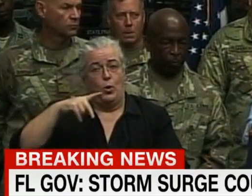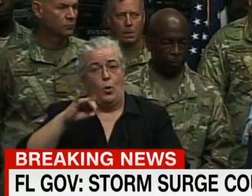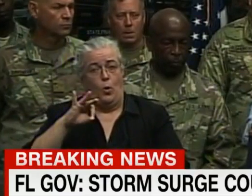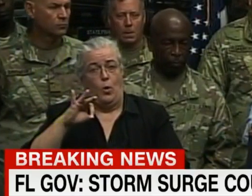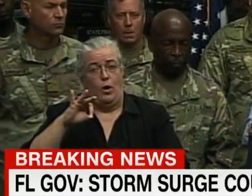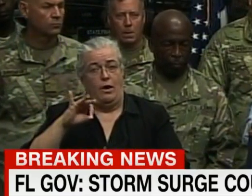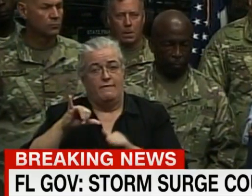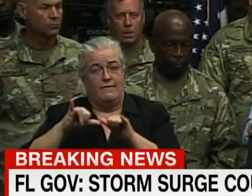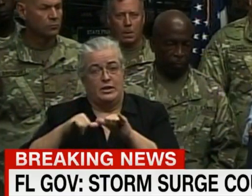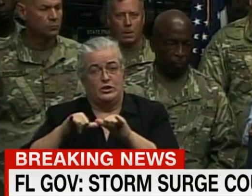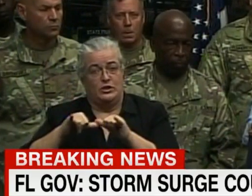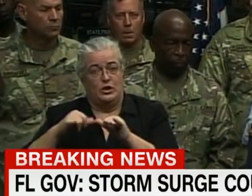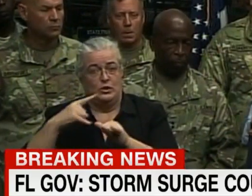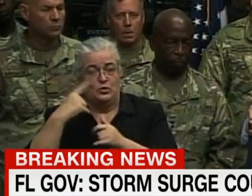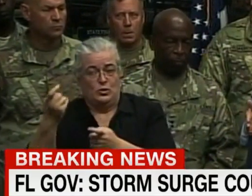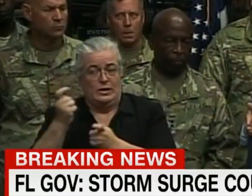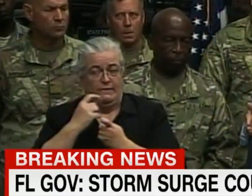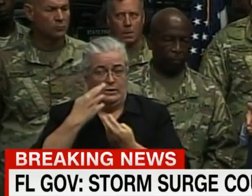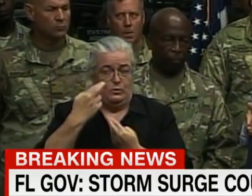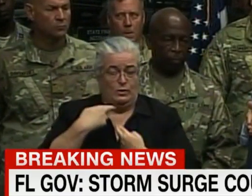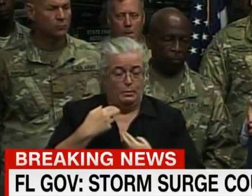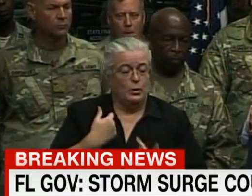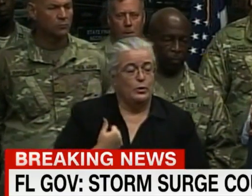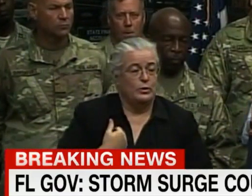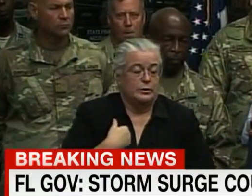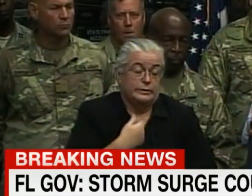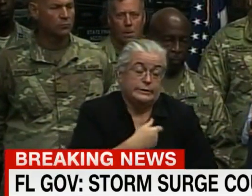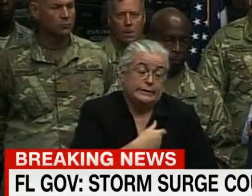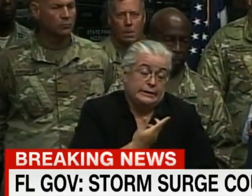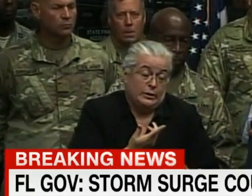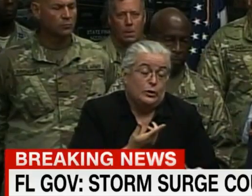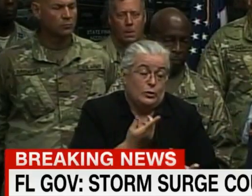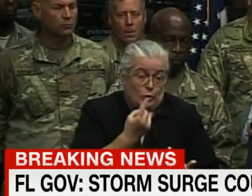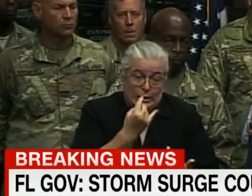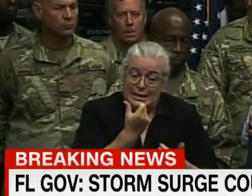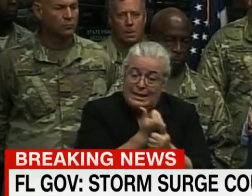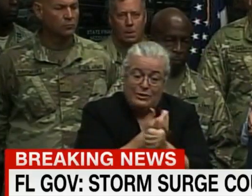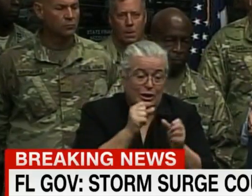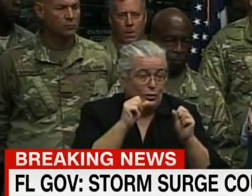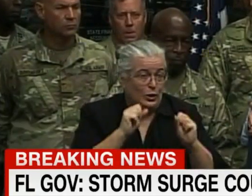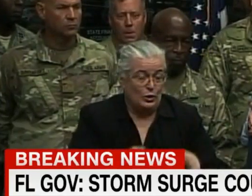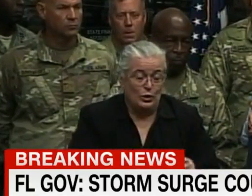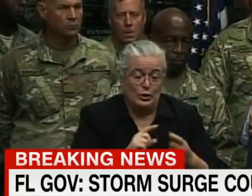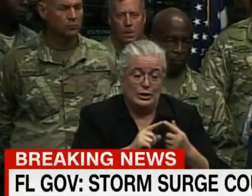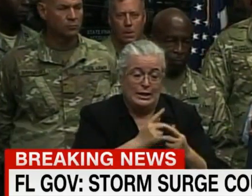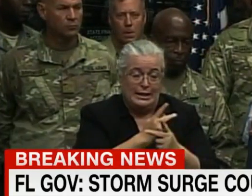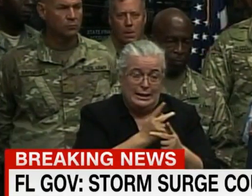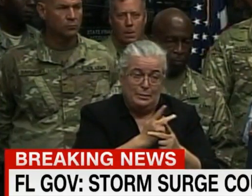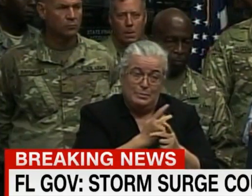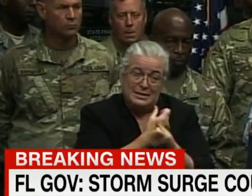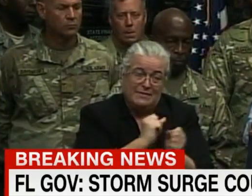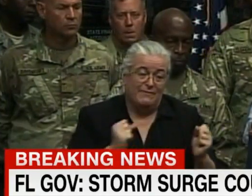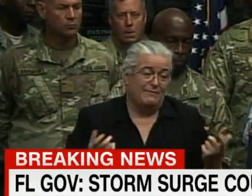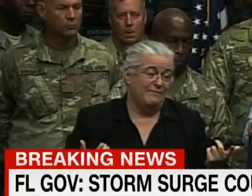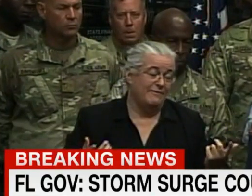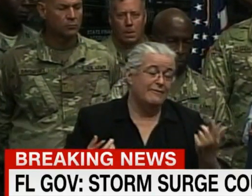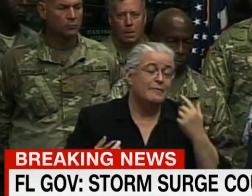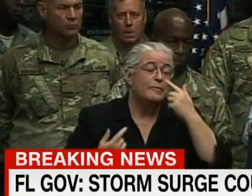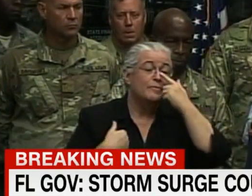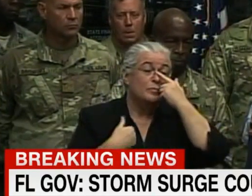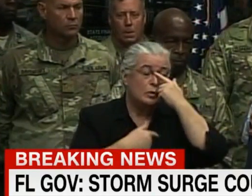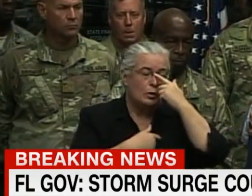go back, I mean, the positive is, we did everything we could to keep everybody safe.